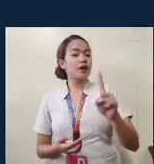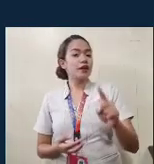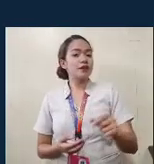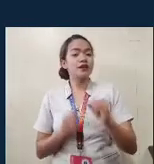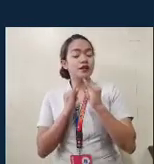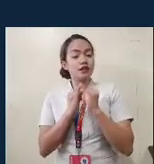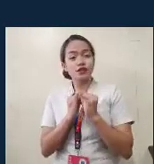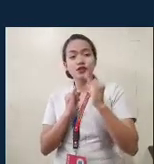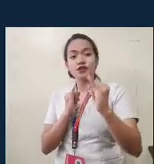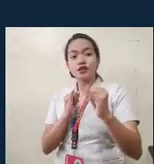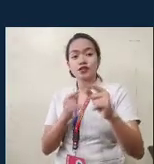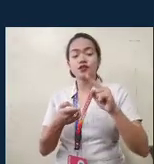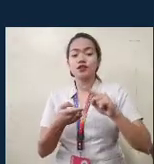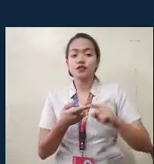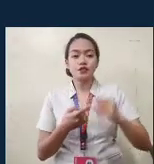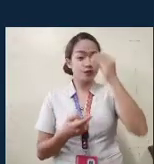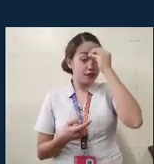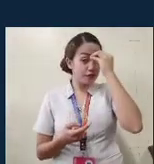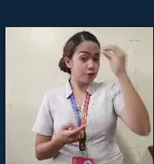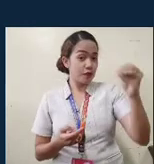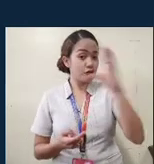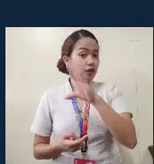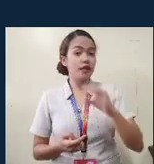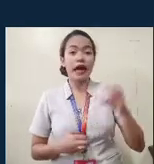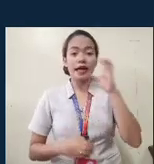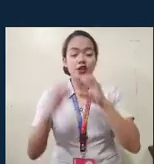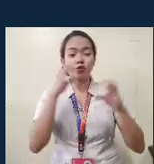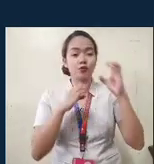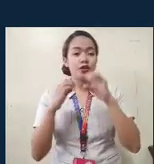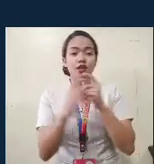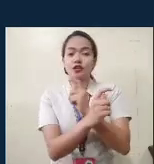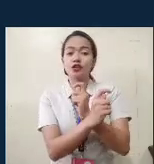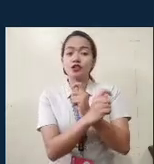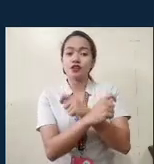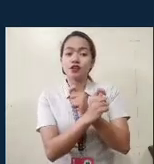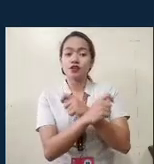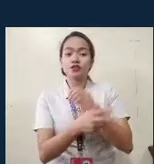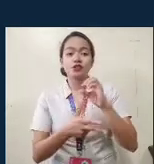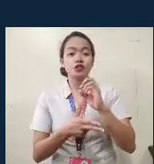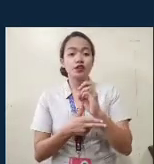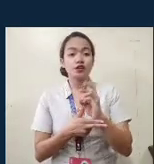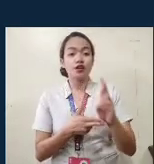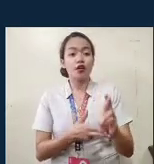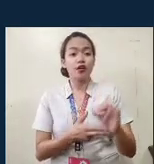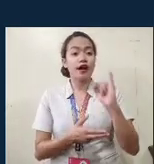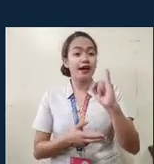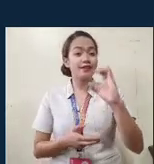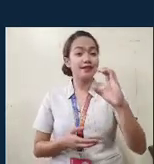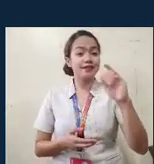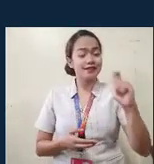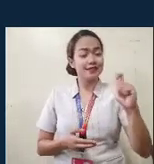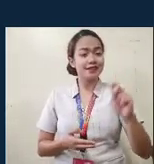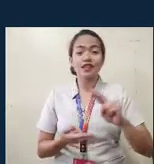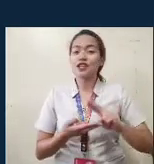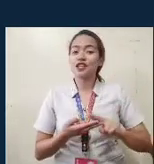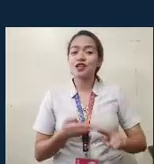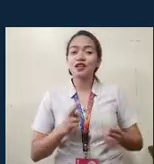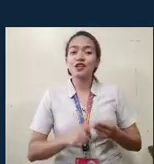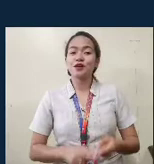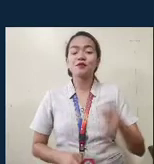Lesson 1: Introduction to Information and Communication Technology,